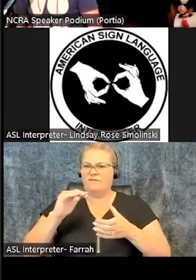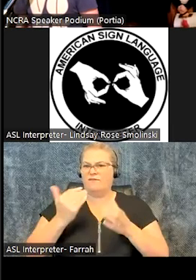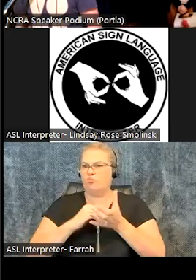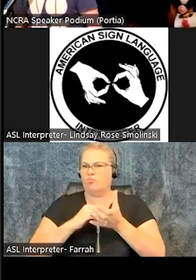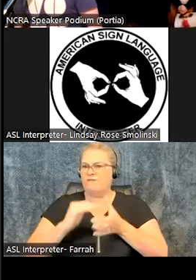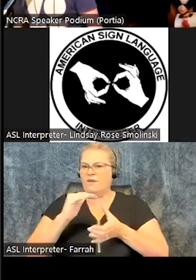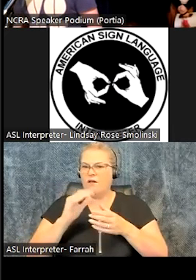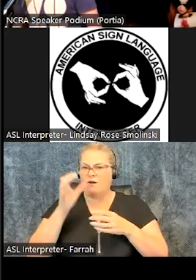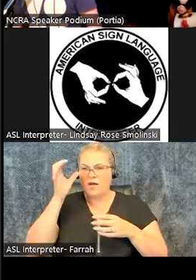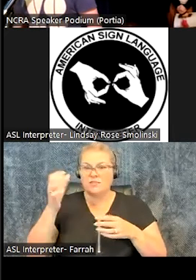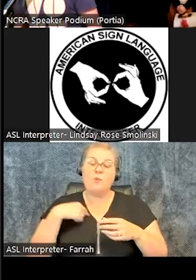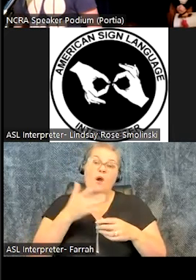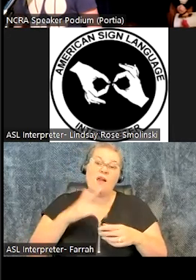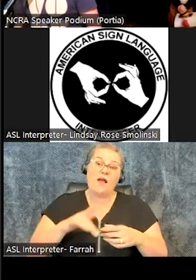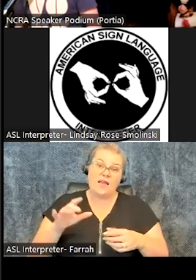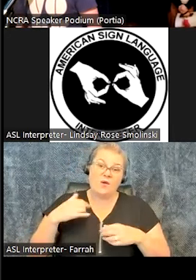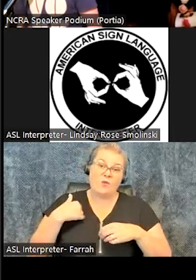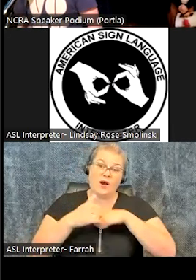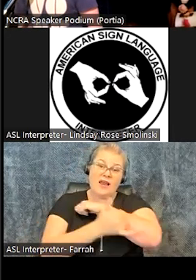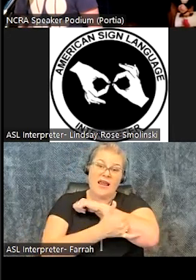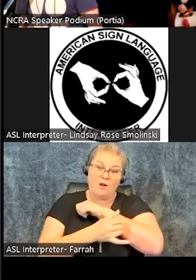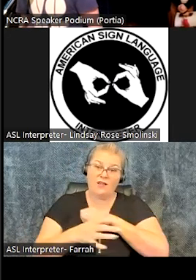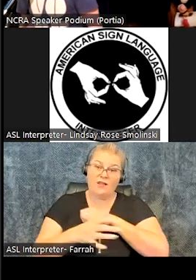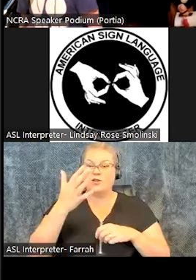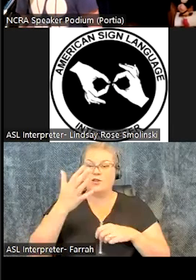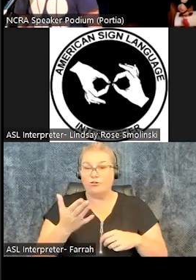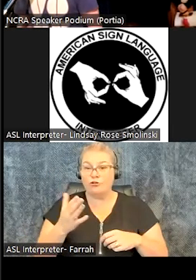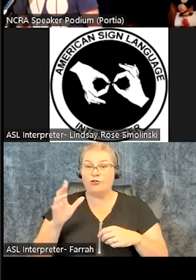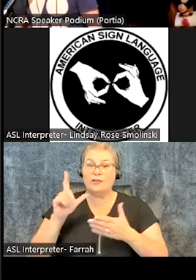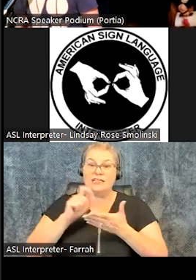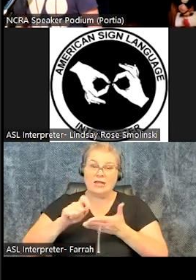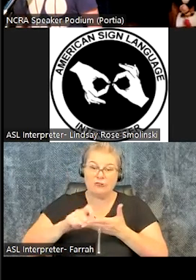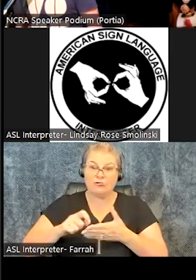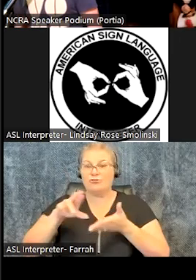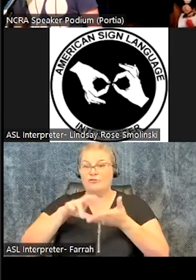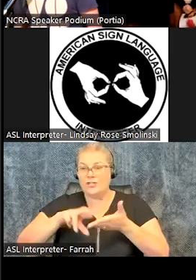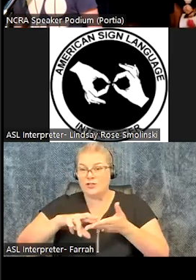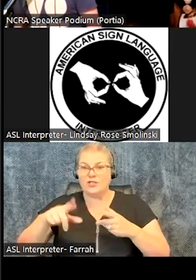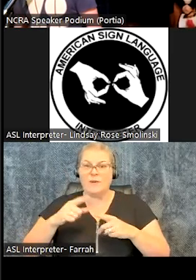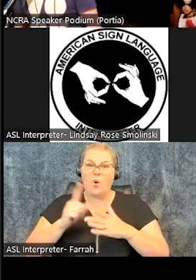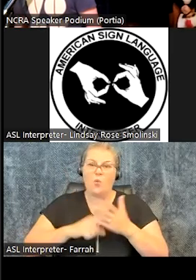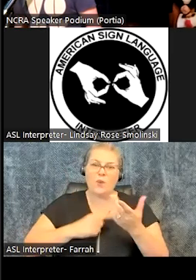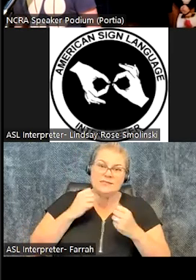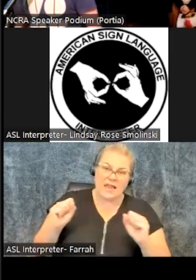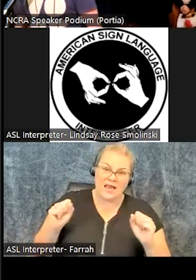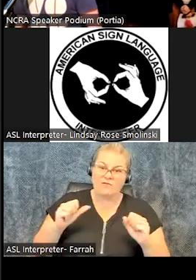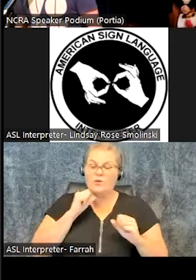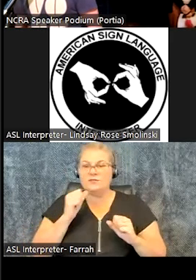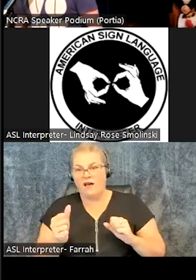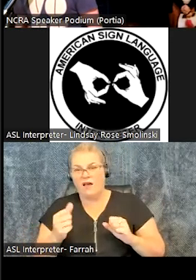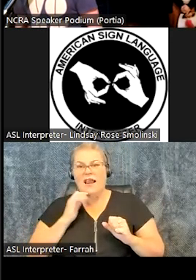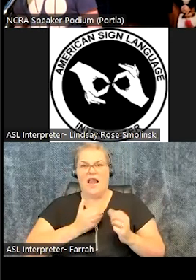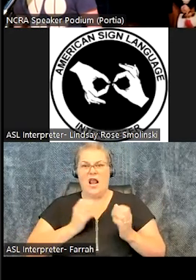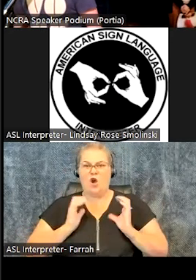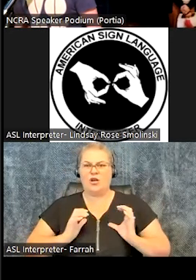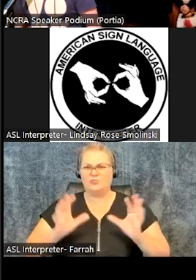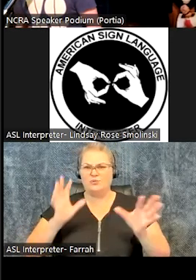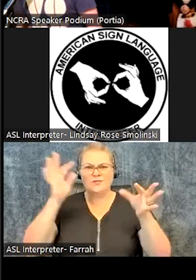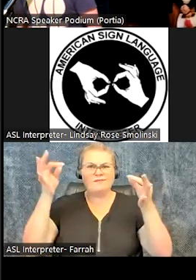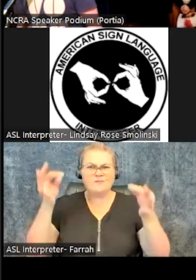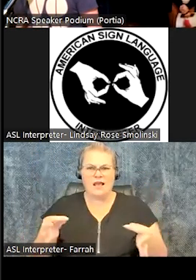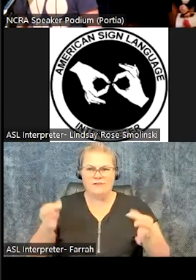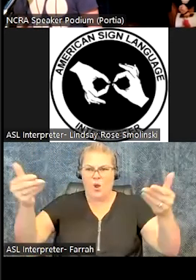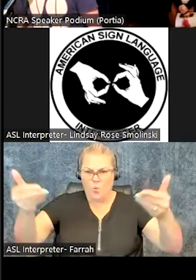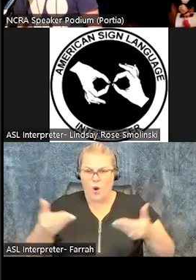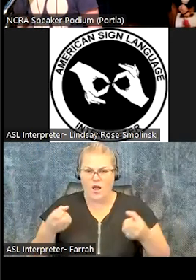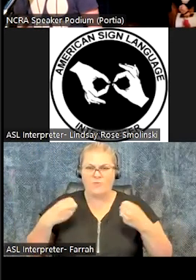a county where there is good literature and research on what is safe and what's not. And our customers have definitely welcomed the opportunity